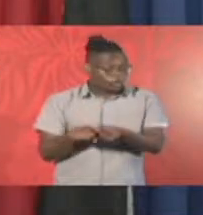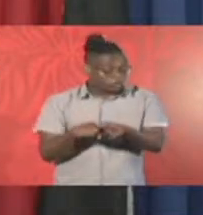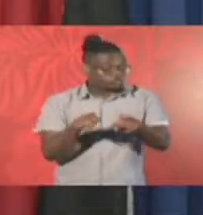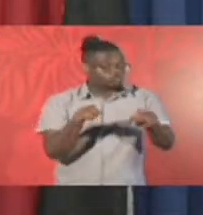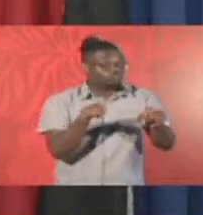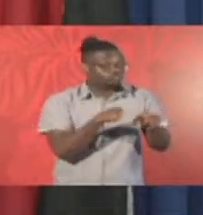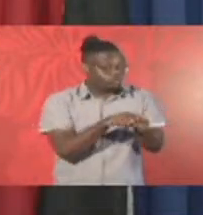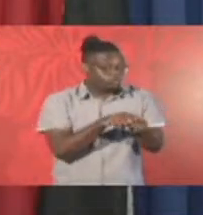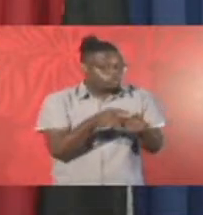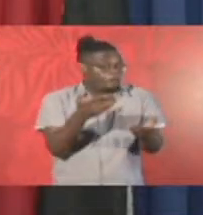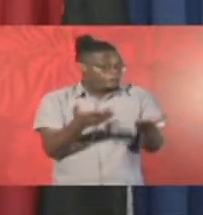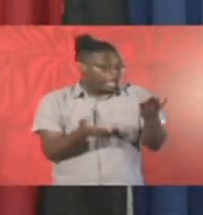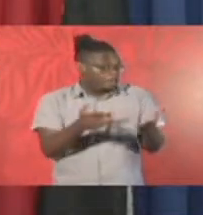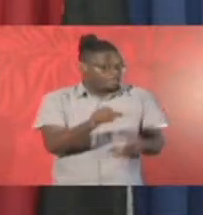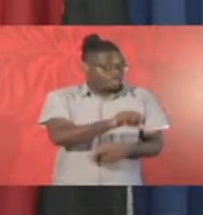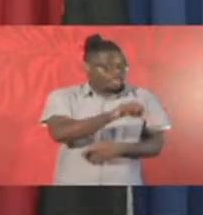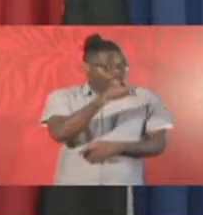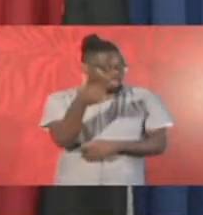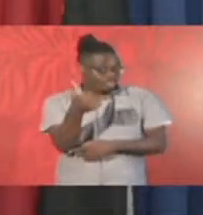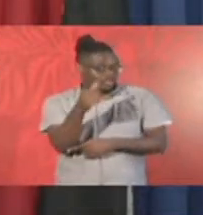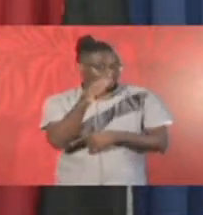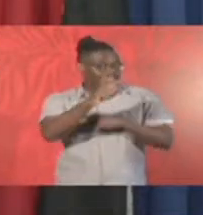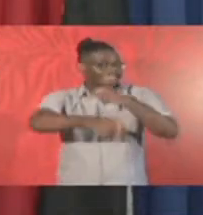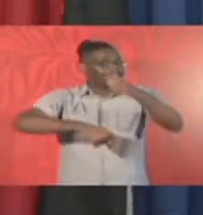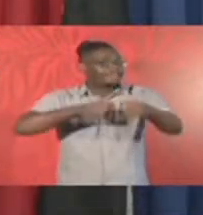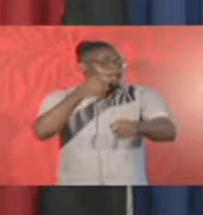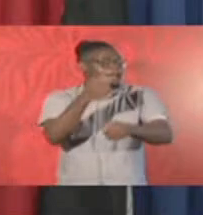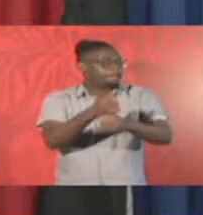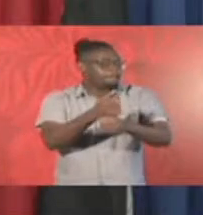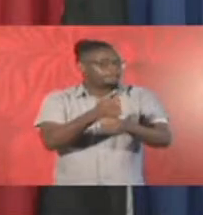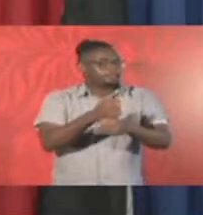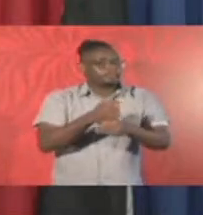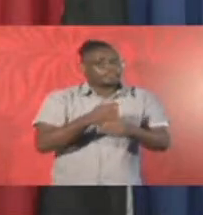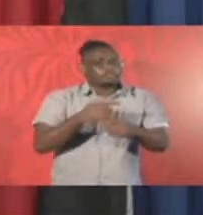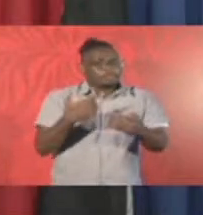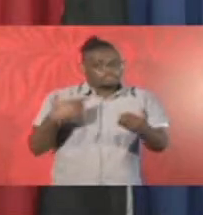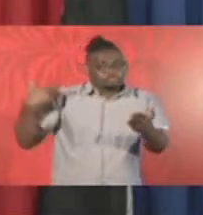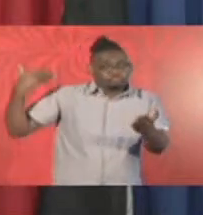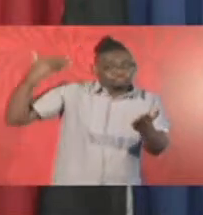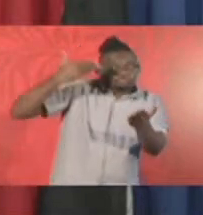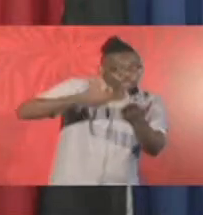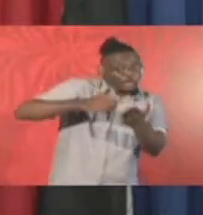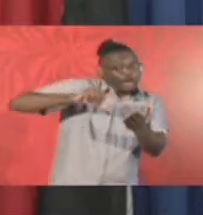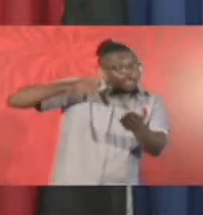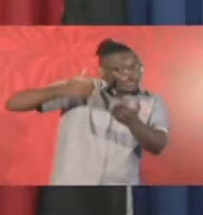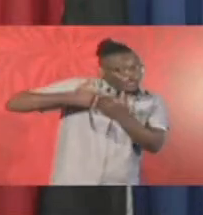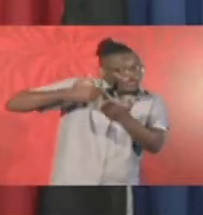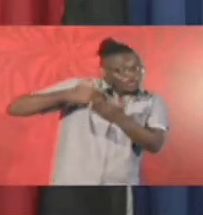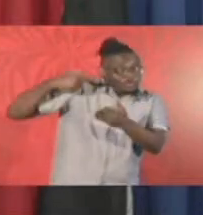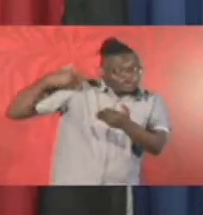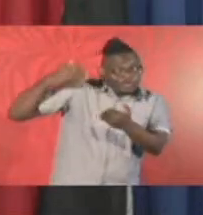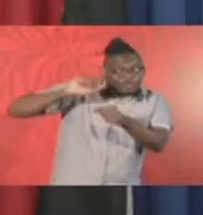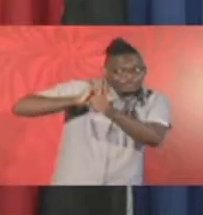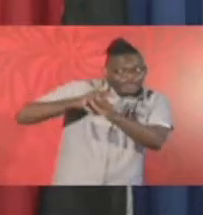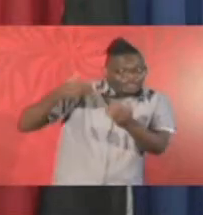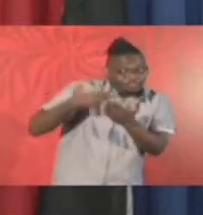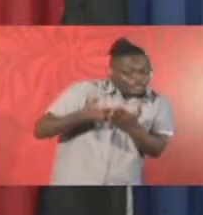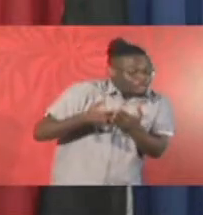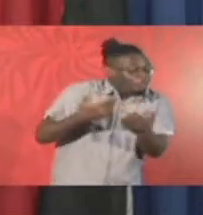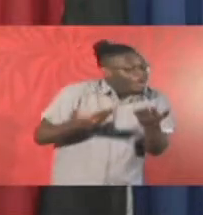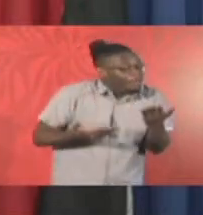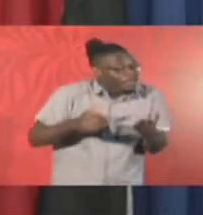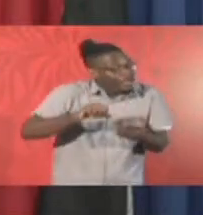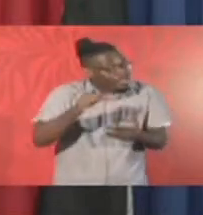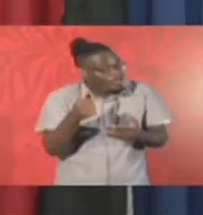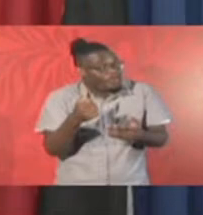other variants. And the longer a population remains unvaccinated, the